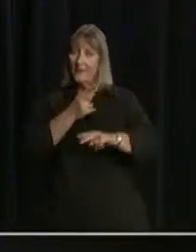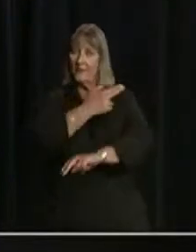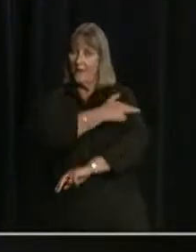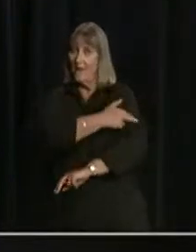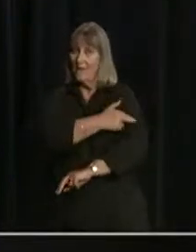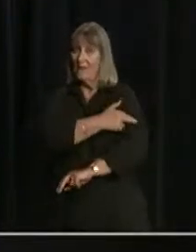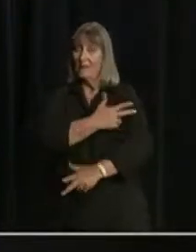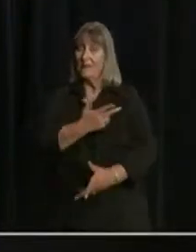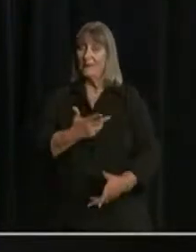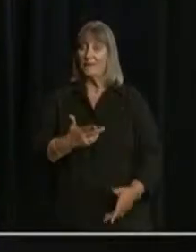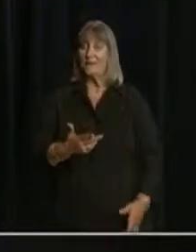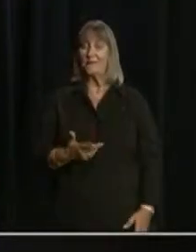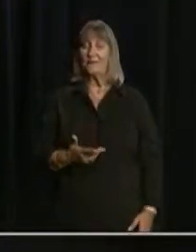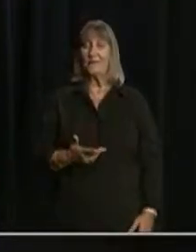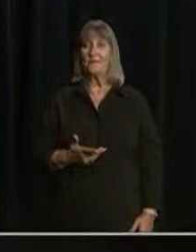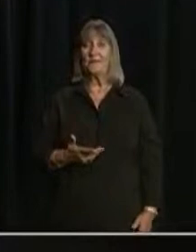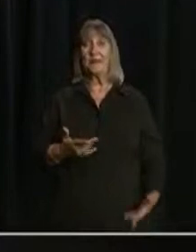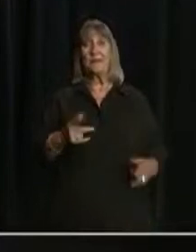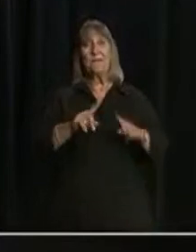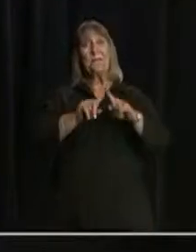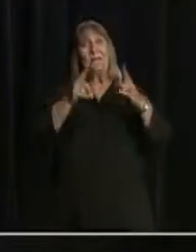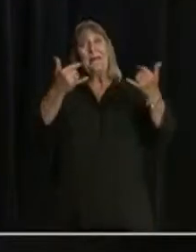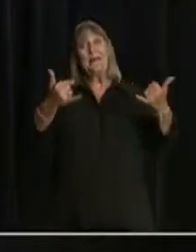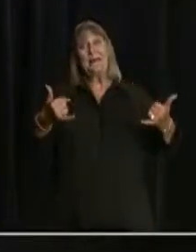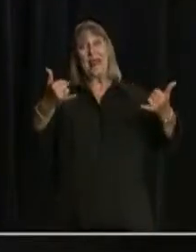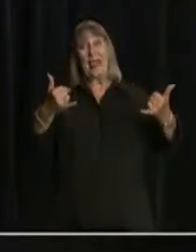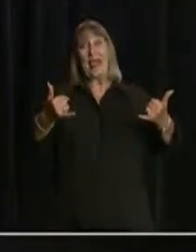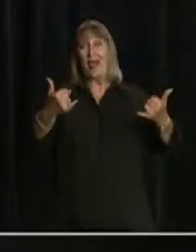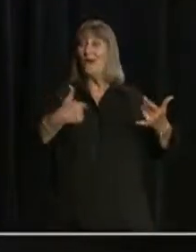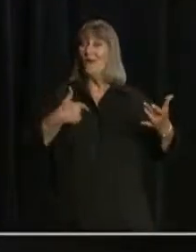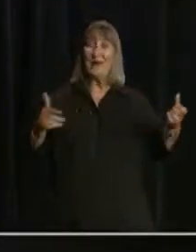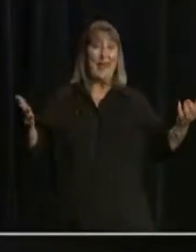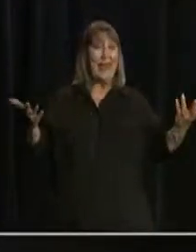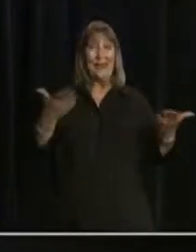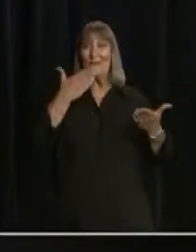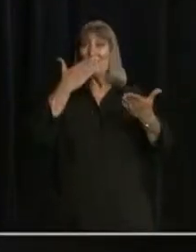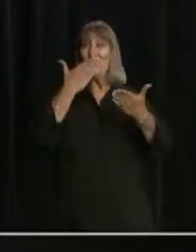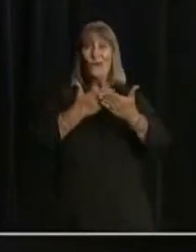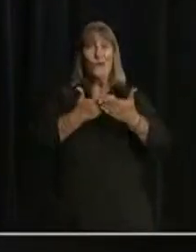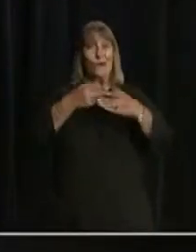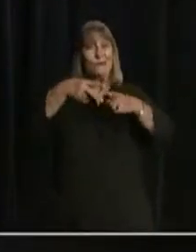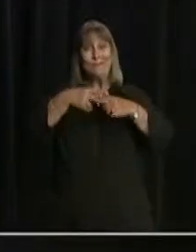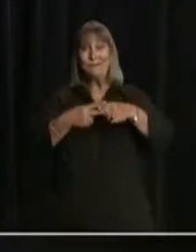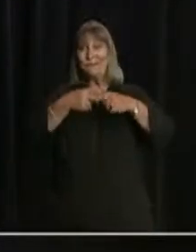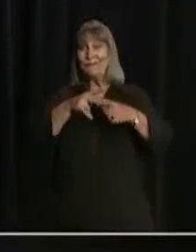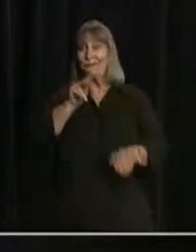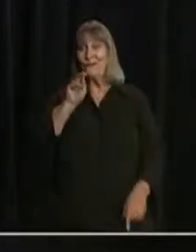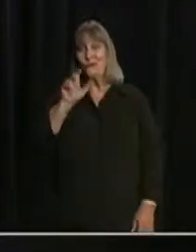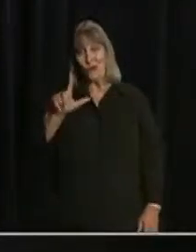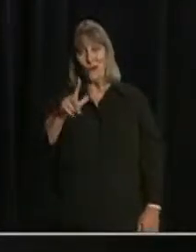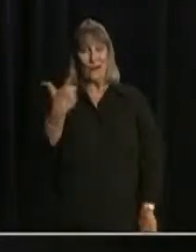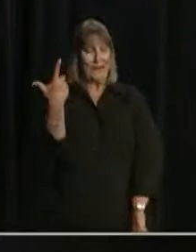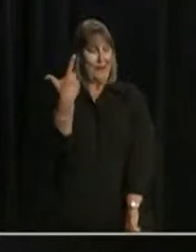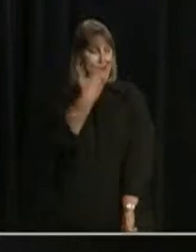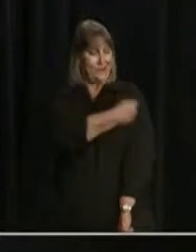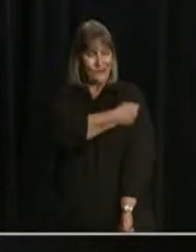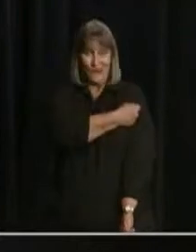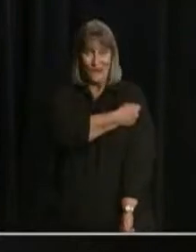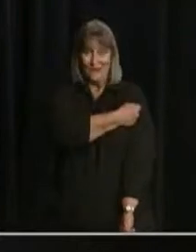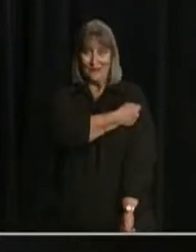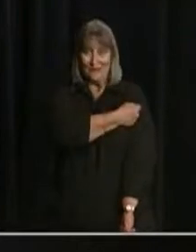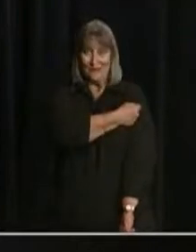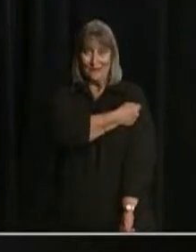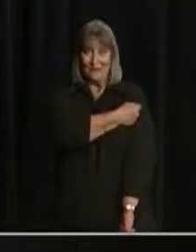is that we have now the ultimate tool to finally put an end to this, which we didn't have in the previous waves, and